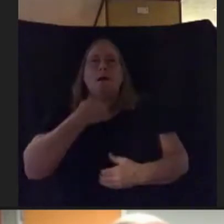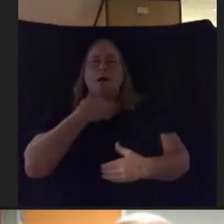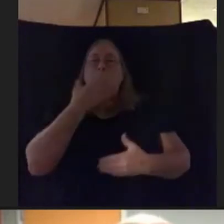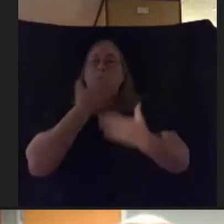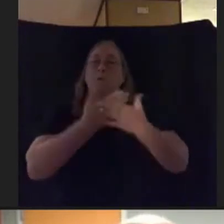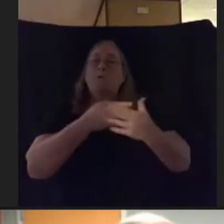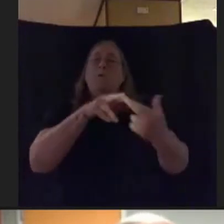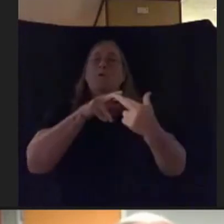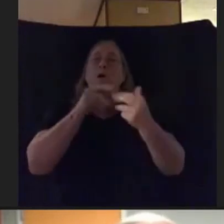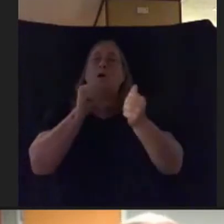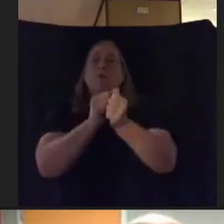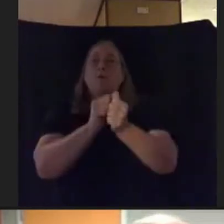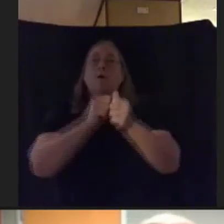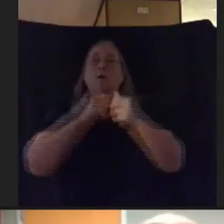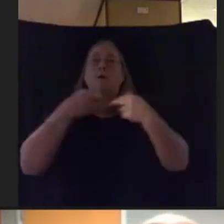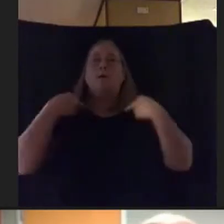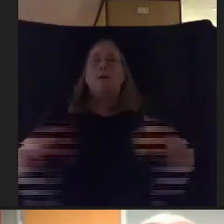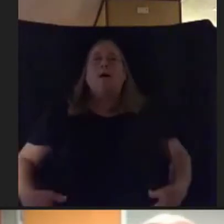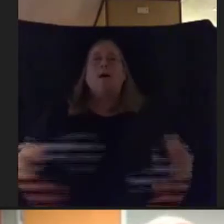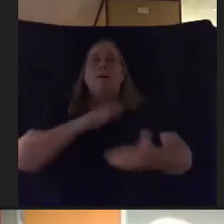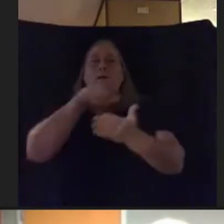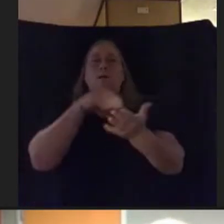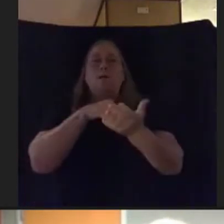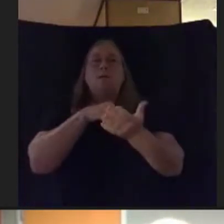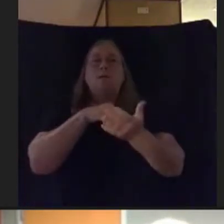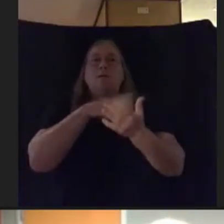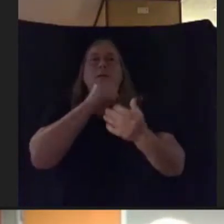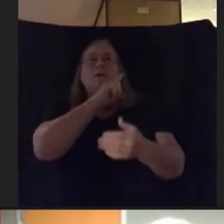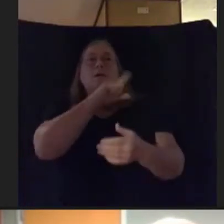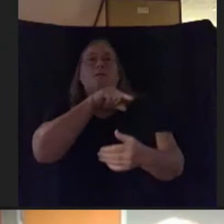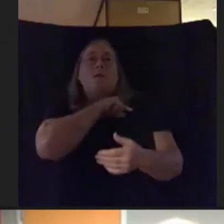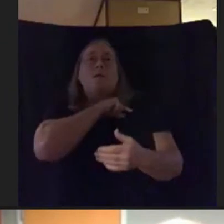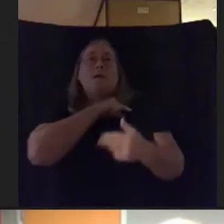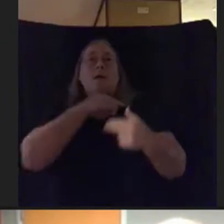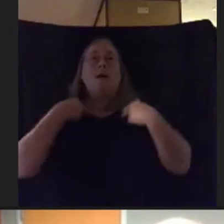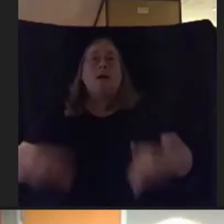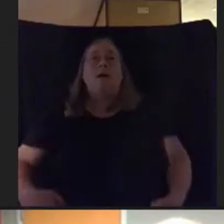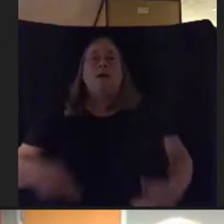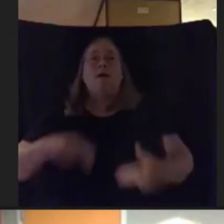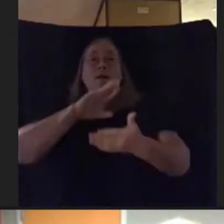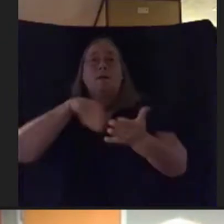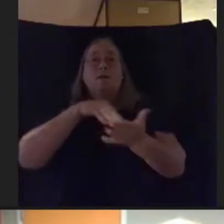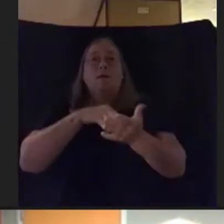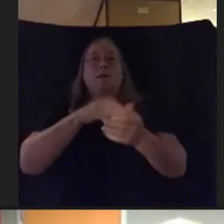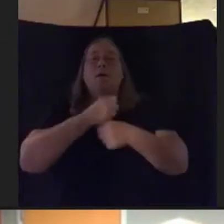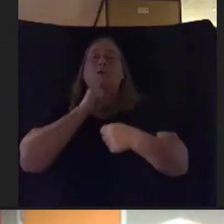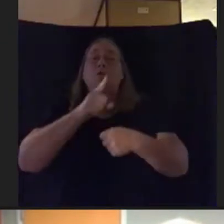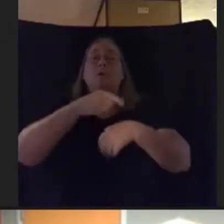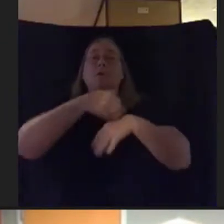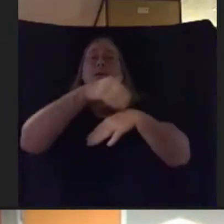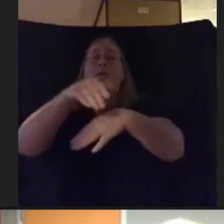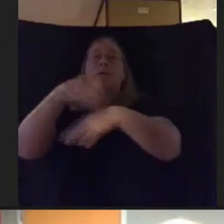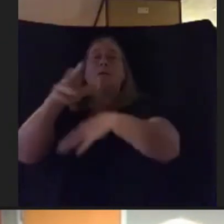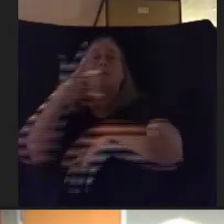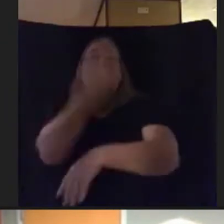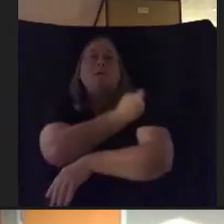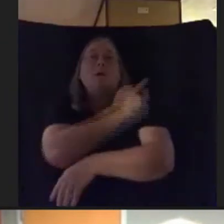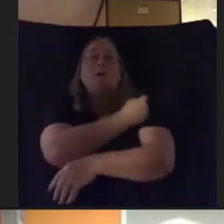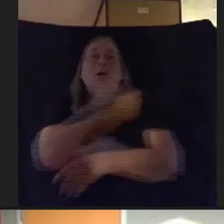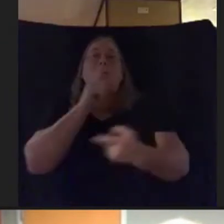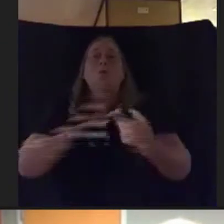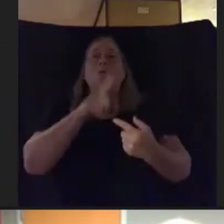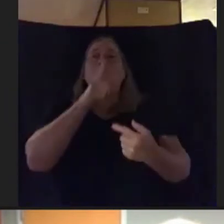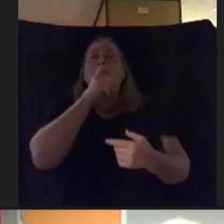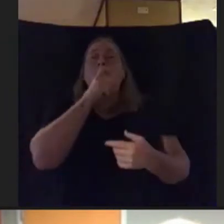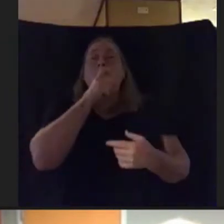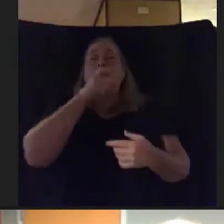centers, also called our federally qualified health centers, to make sure that we can get vaccine out to those who are most vulnerable for a whole host of